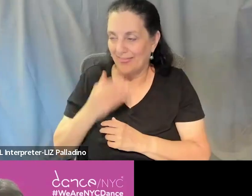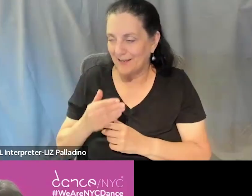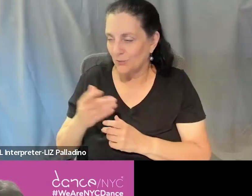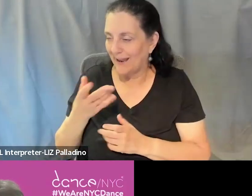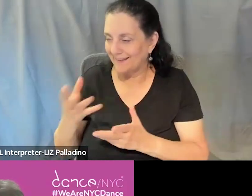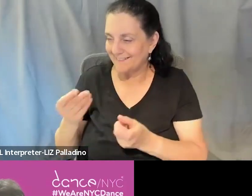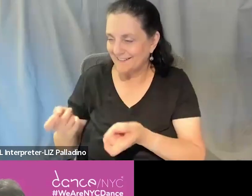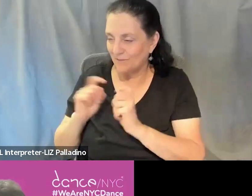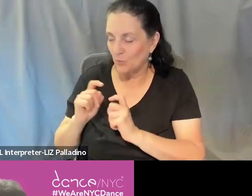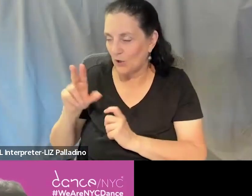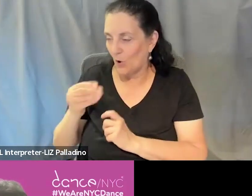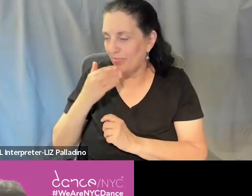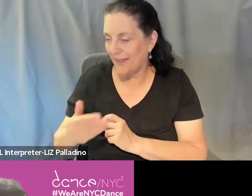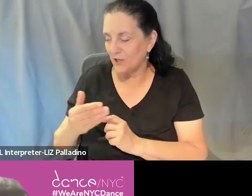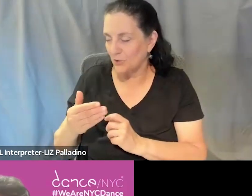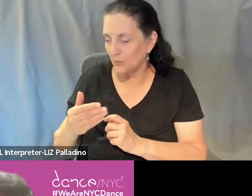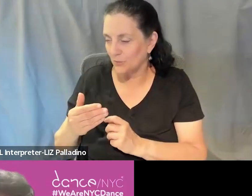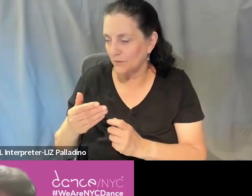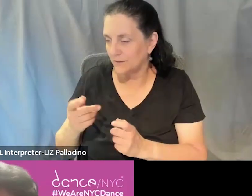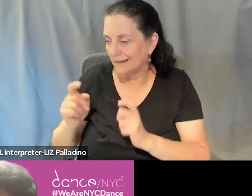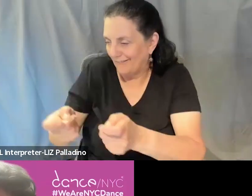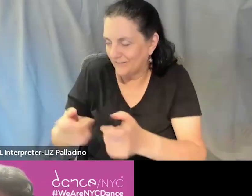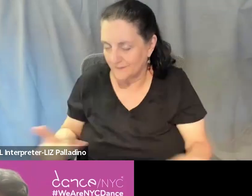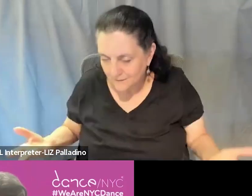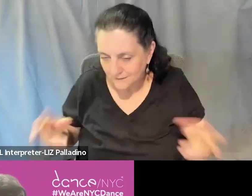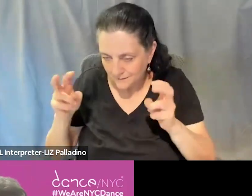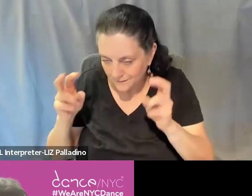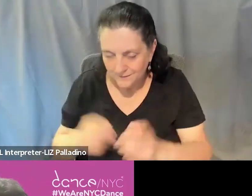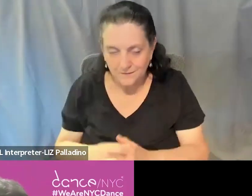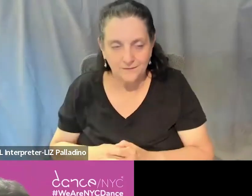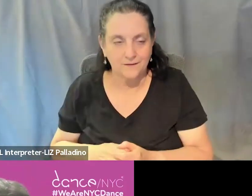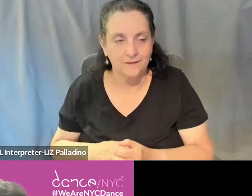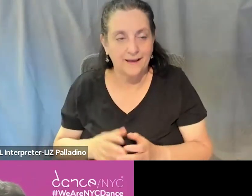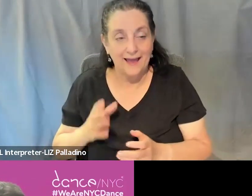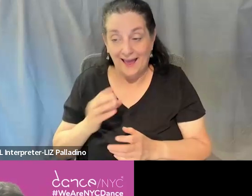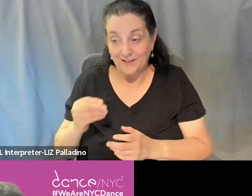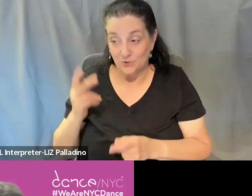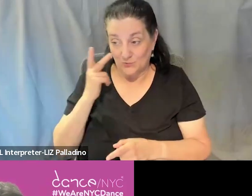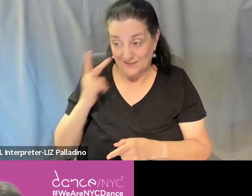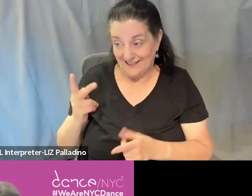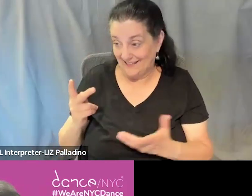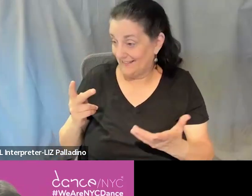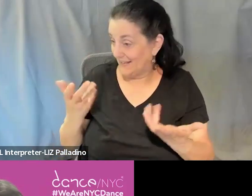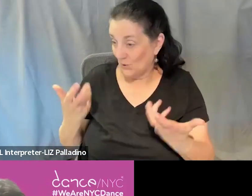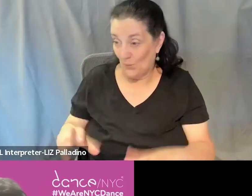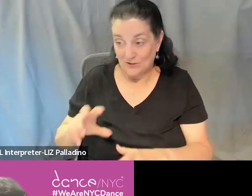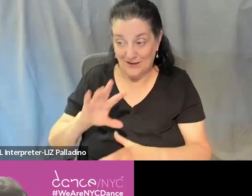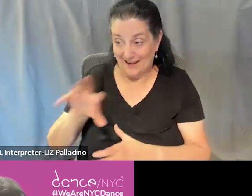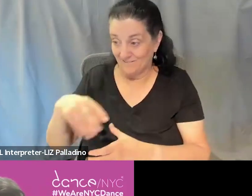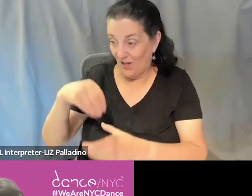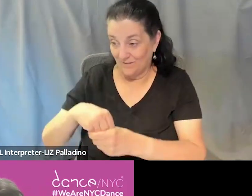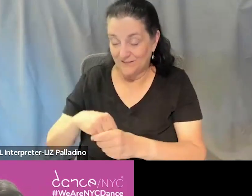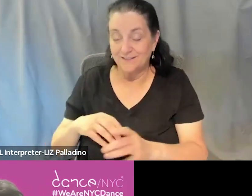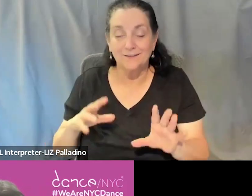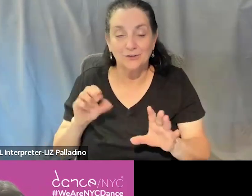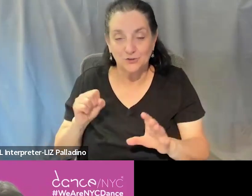So maybe you're asking advice, they can see where the thing is going and they don't want to go in the whole engagement. So they just say,